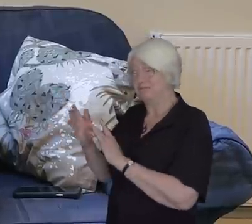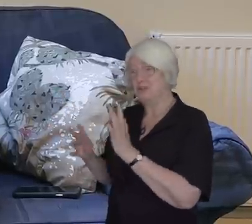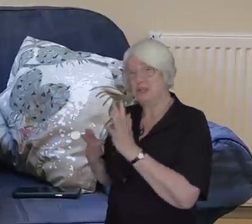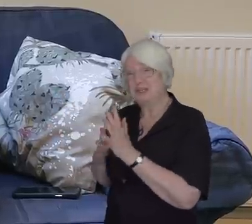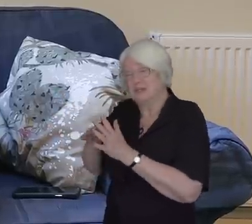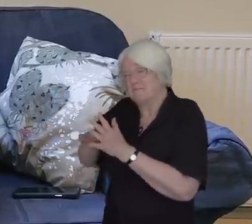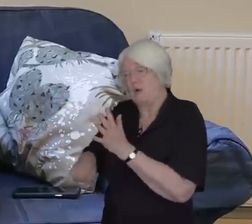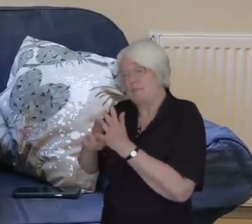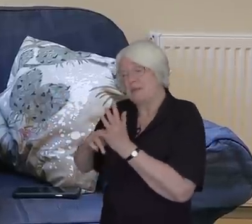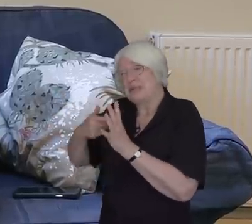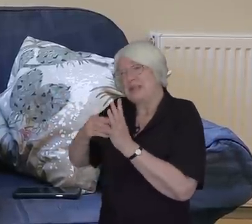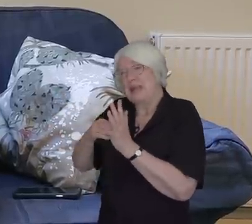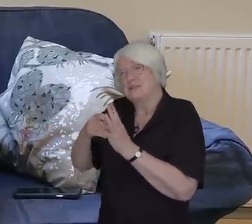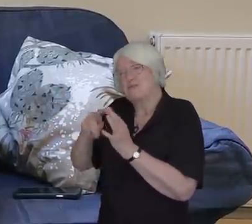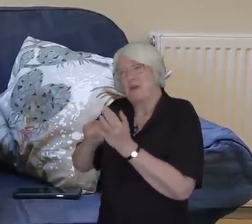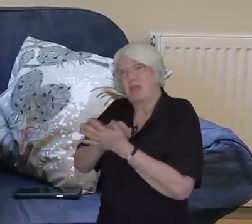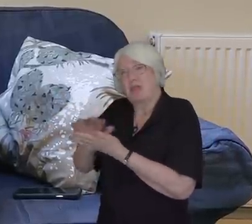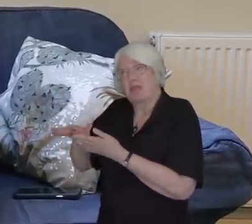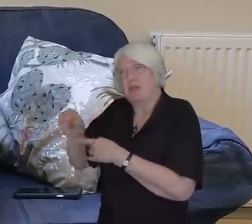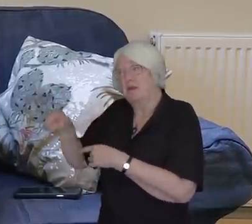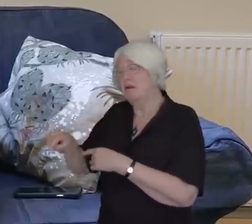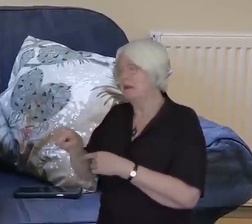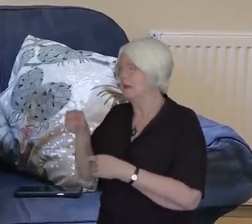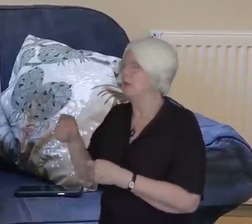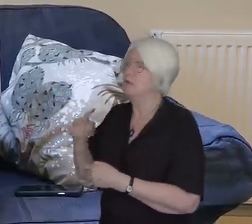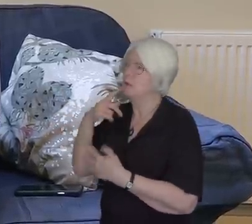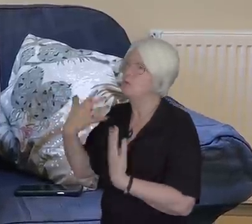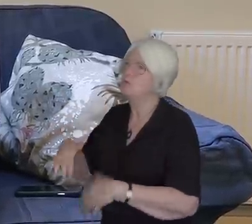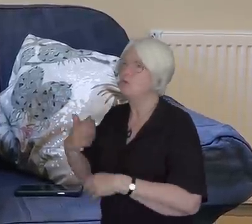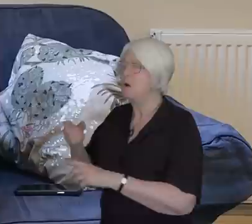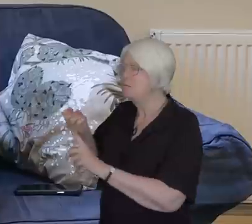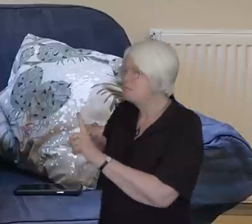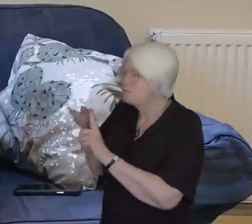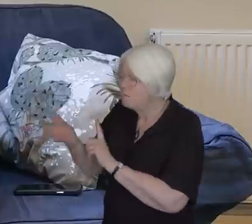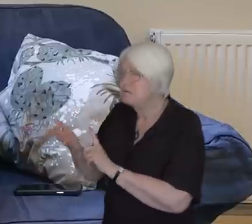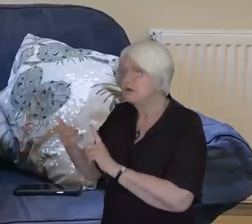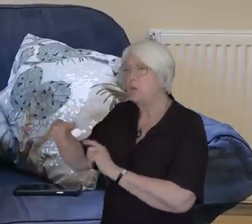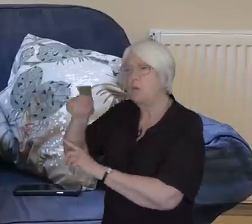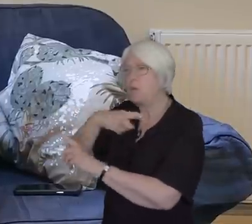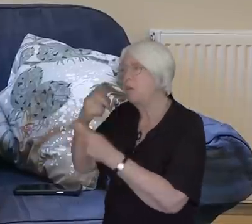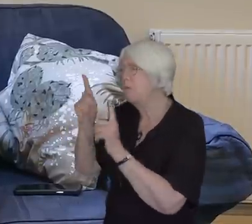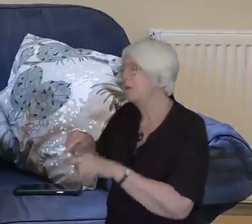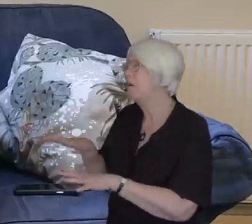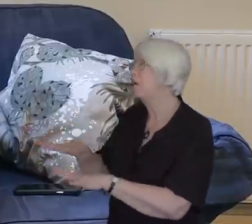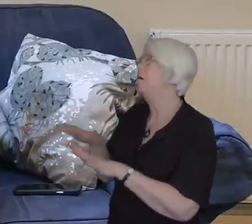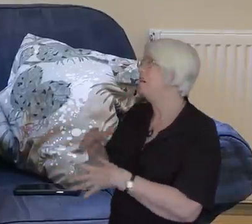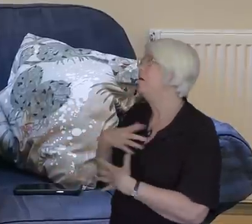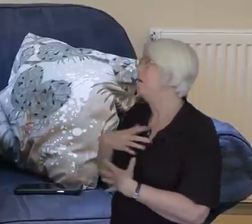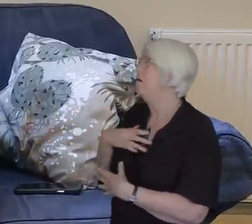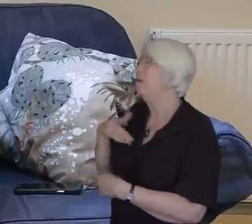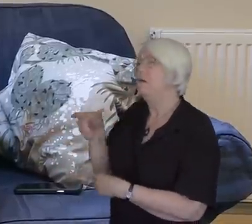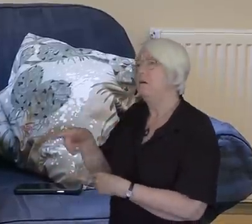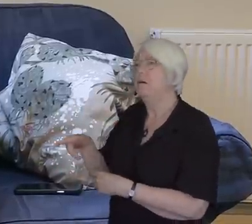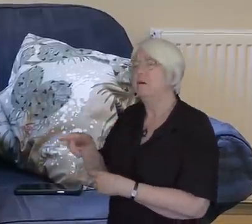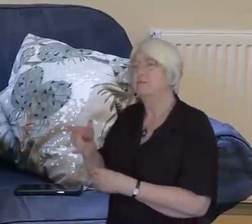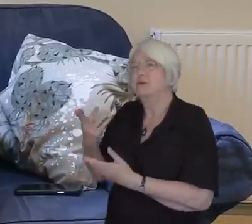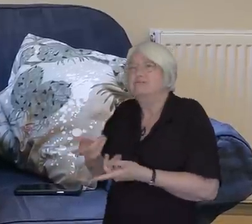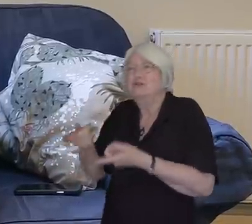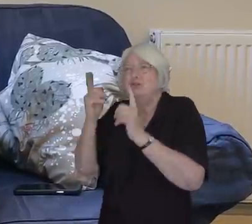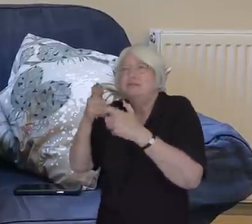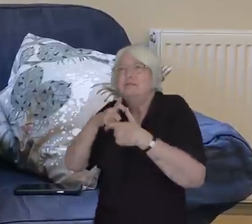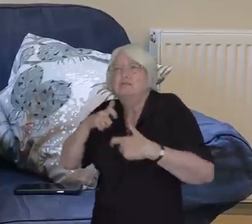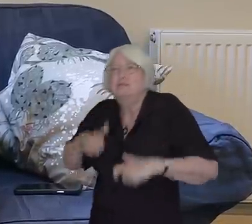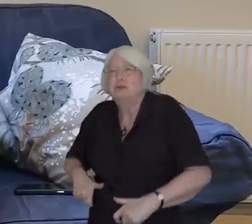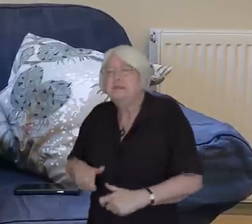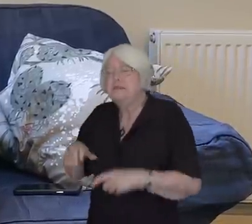things about Jesus of Nazareth, who was a prophet mighty in deed and word before God and all the people, and how our chief priests and